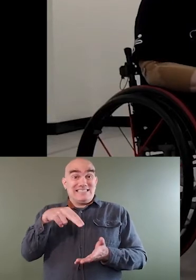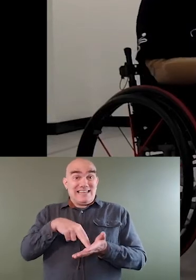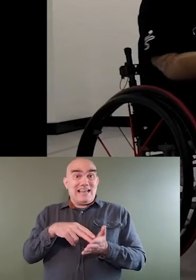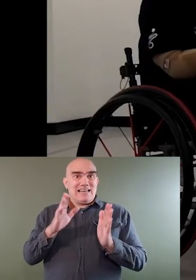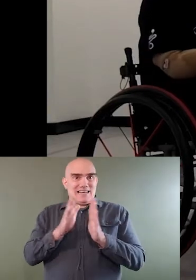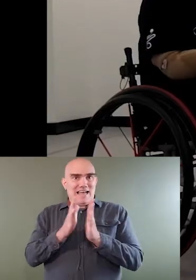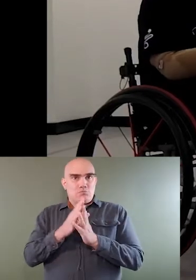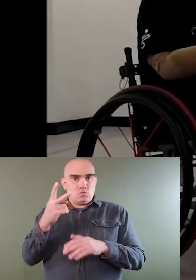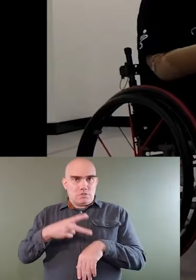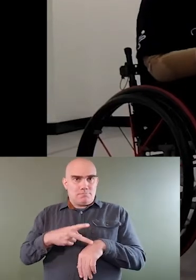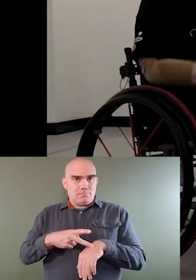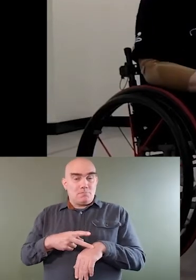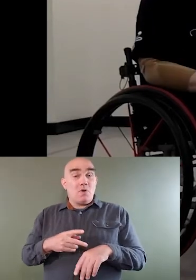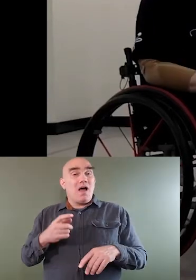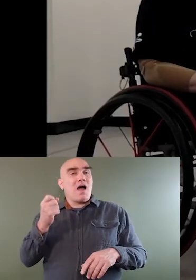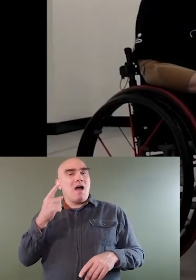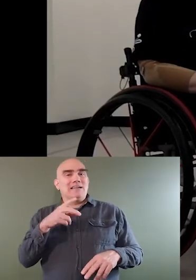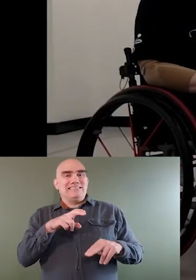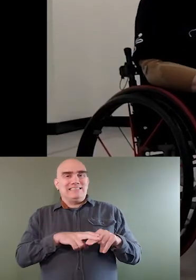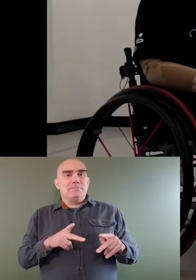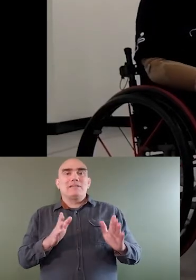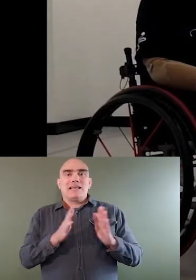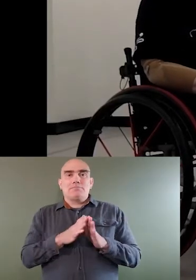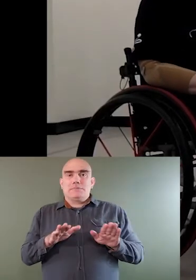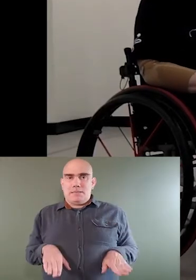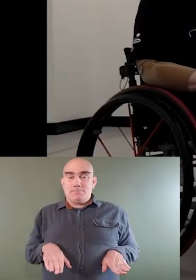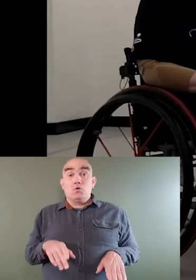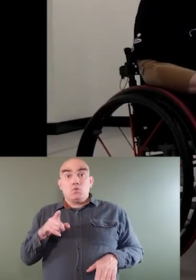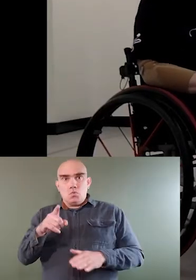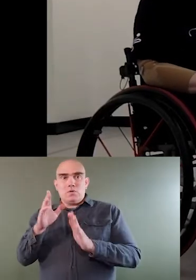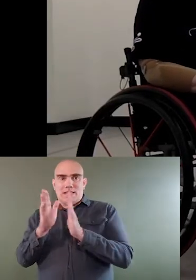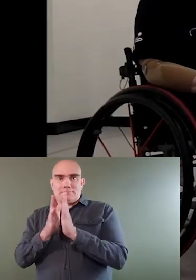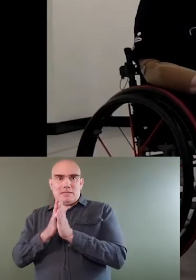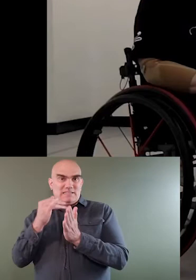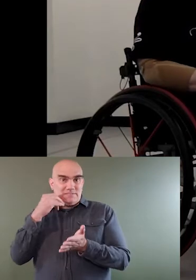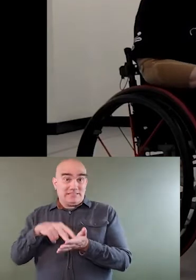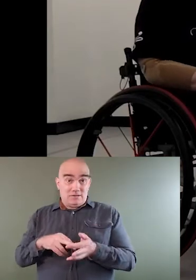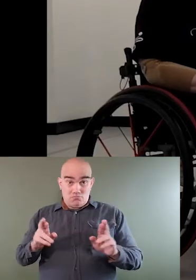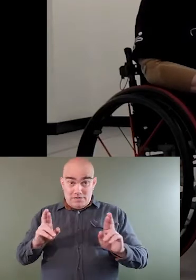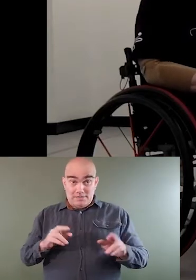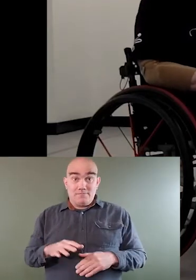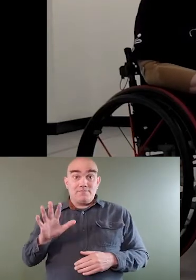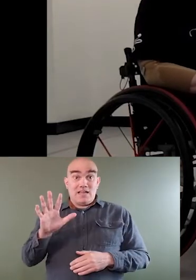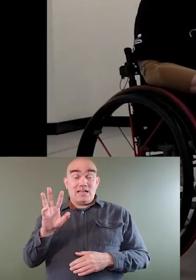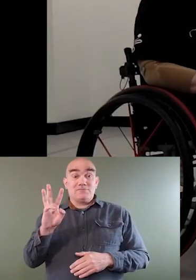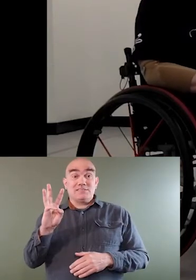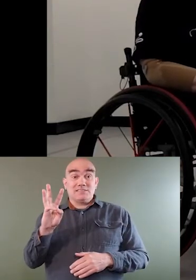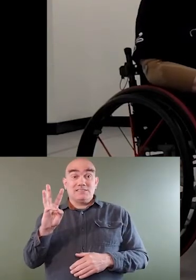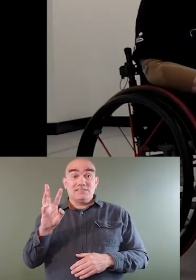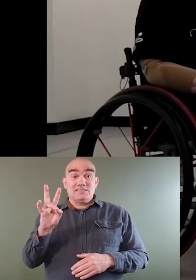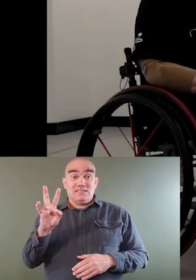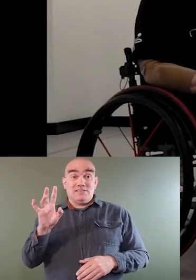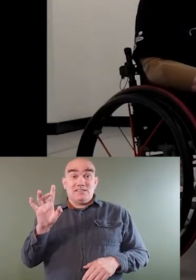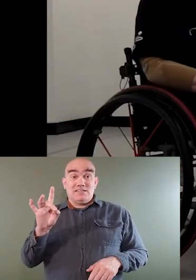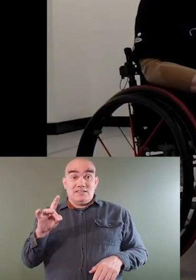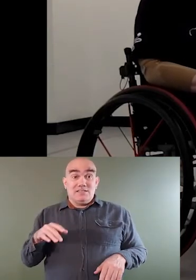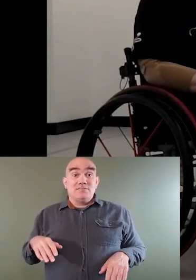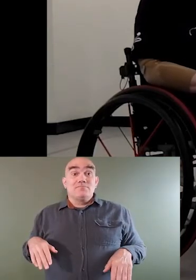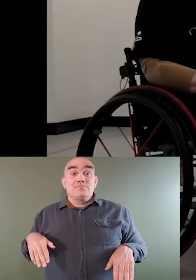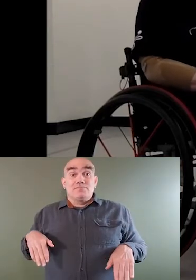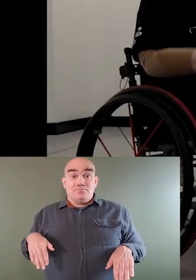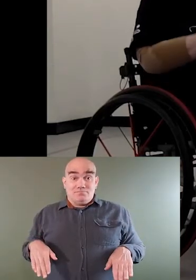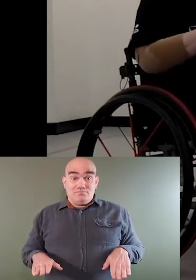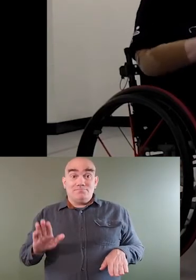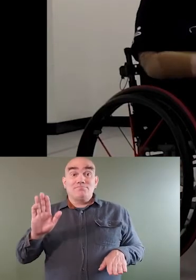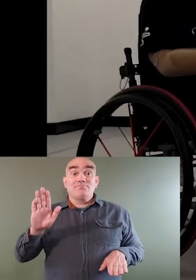only once, and then tap back down. All right, and that'll line up. Ready? 5, 6, 7,